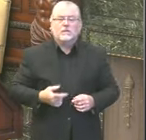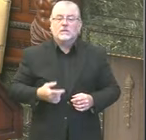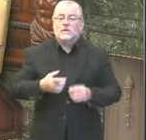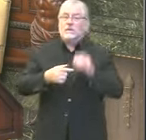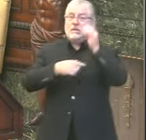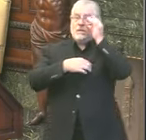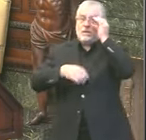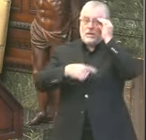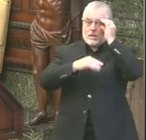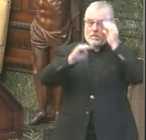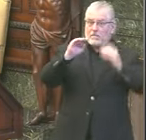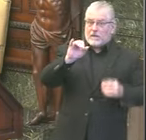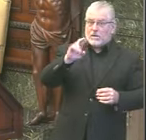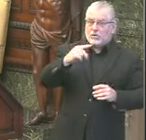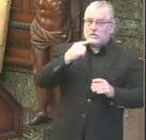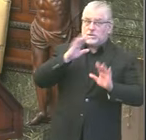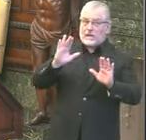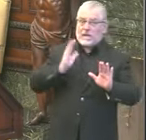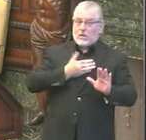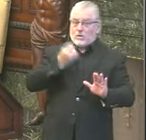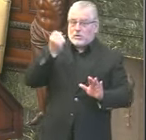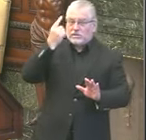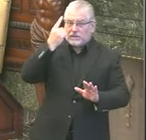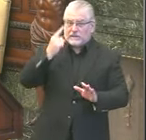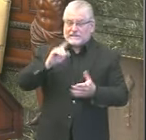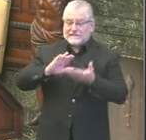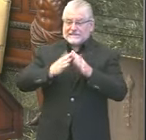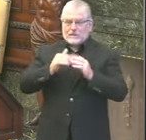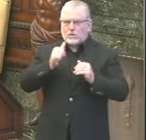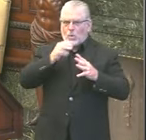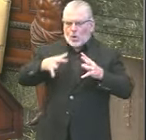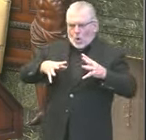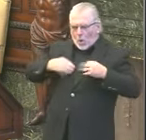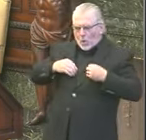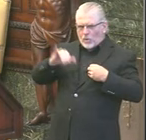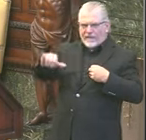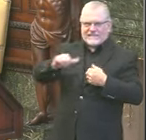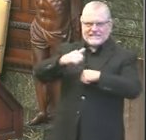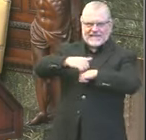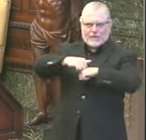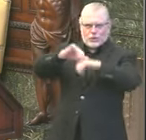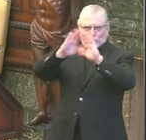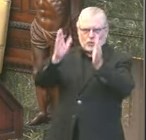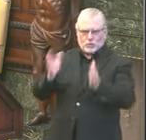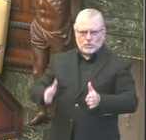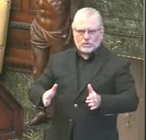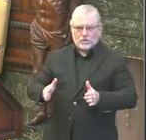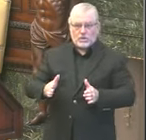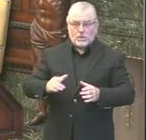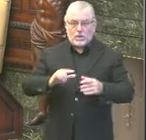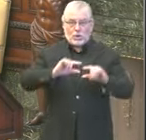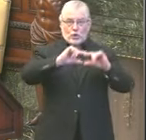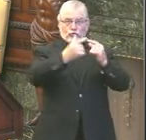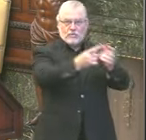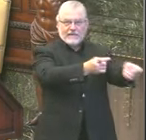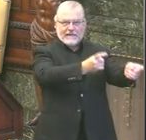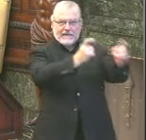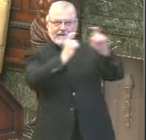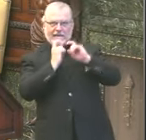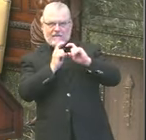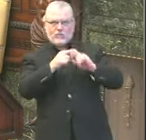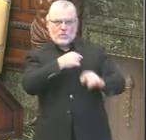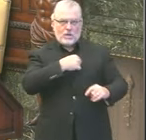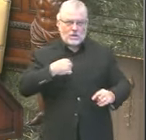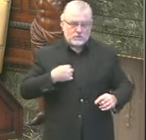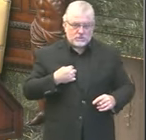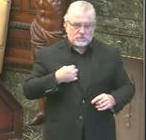that the city does actually own the statue, that it was gifted by a group of people who had the statue moved, I think, from Fairmount